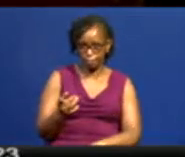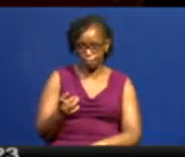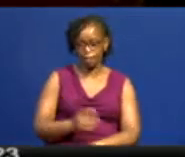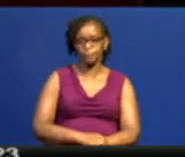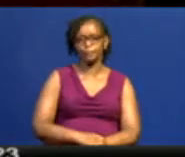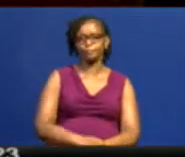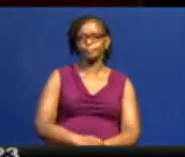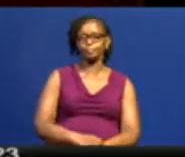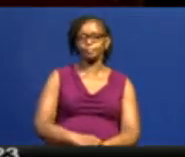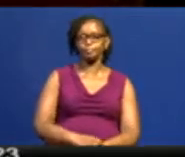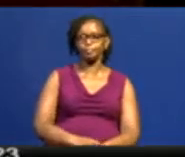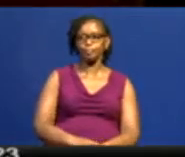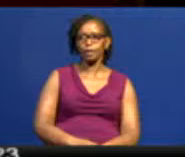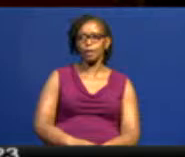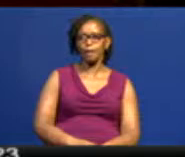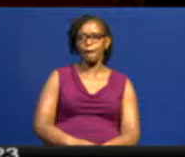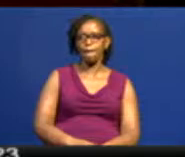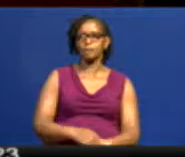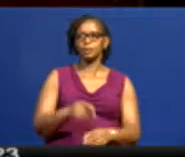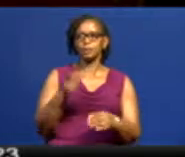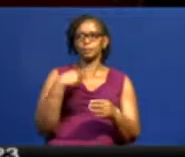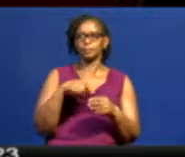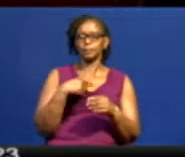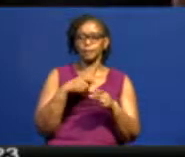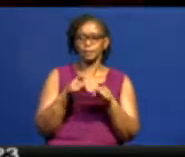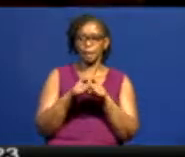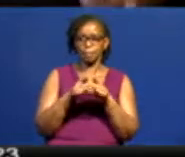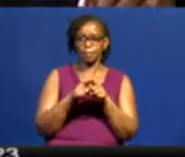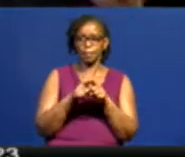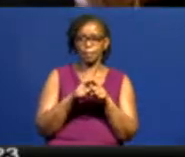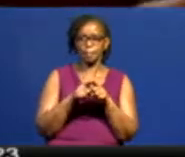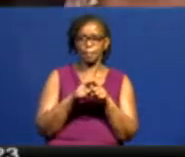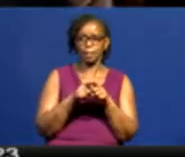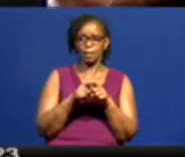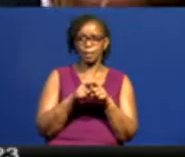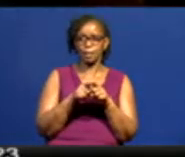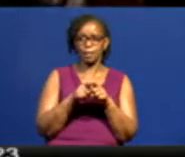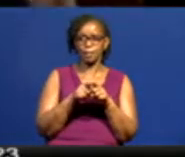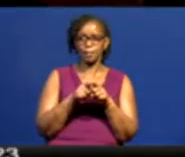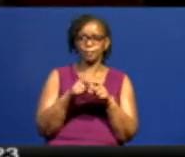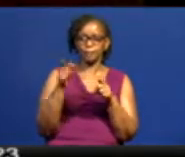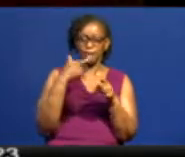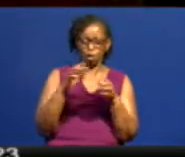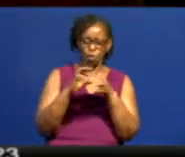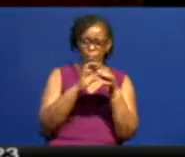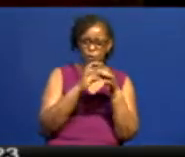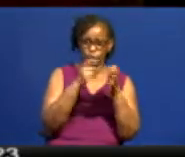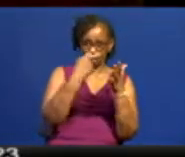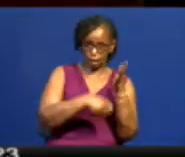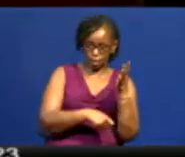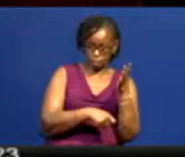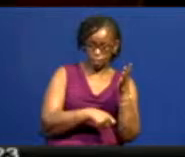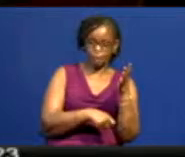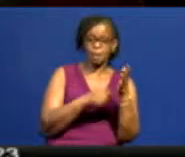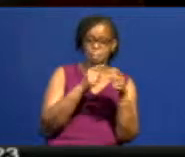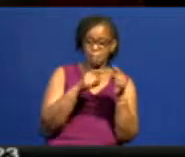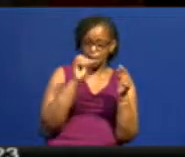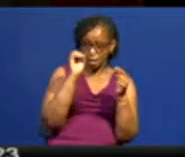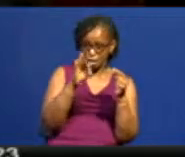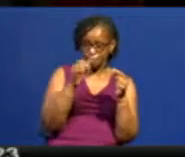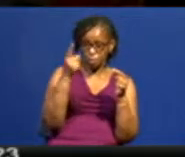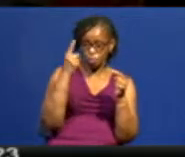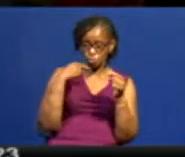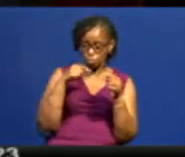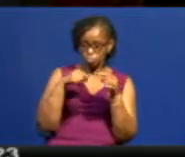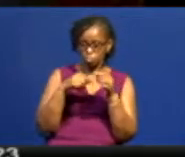allowable expenses. And then we take 30% of now that net and calculate that as their corporation tax. But if you go to